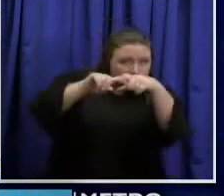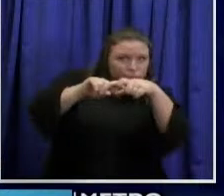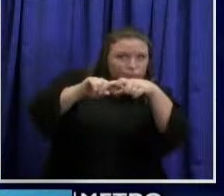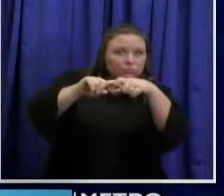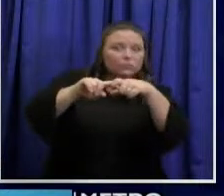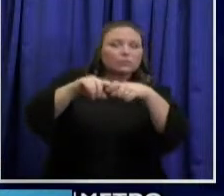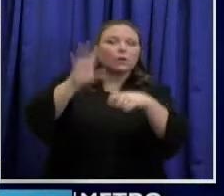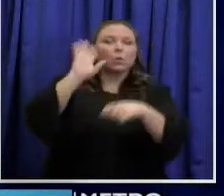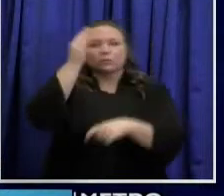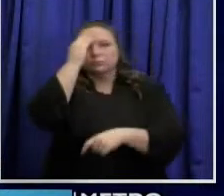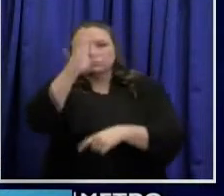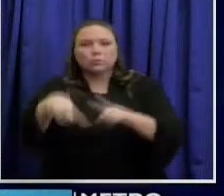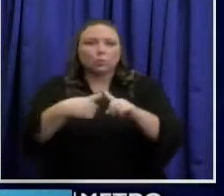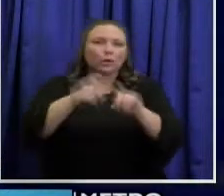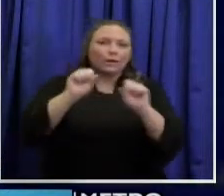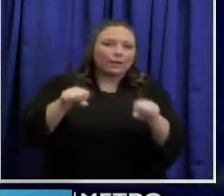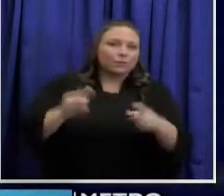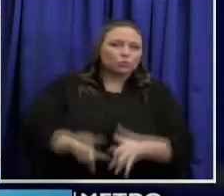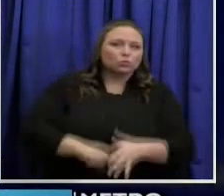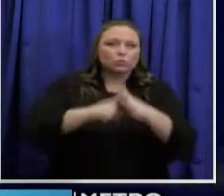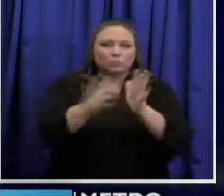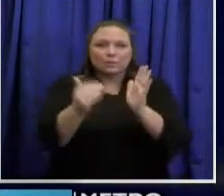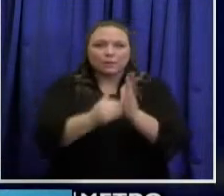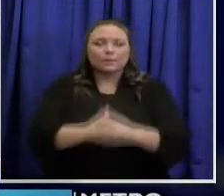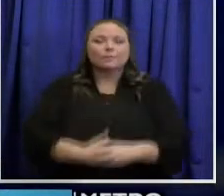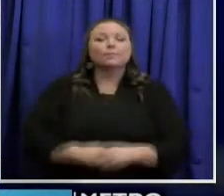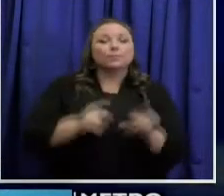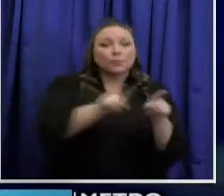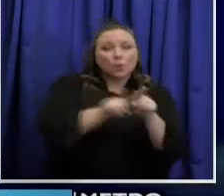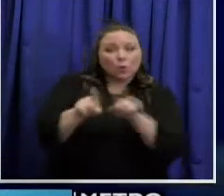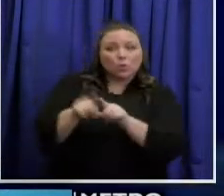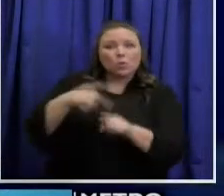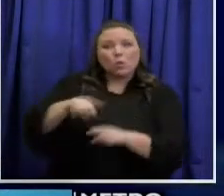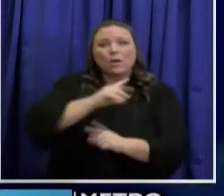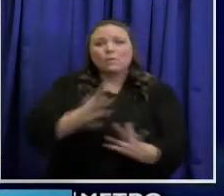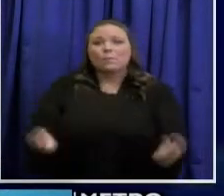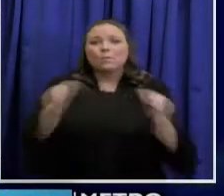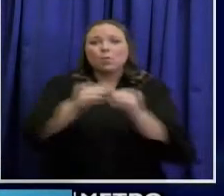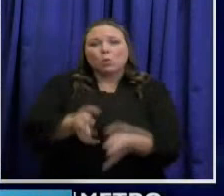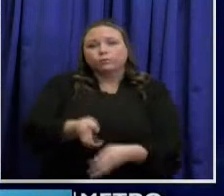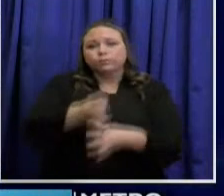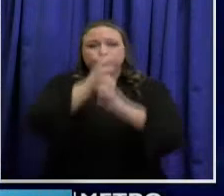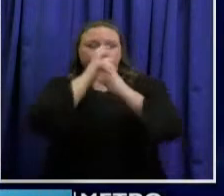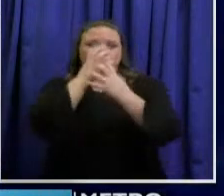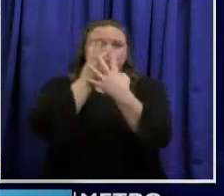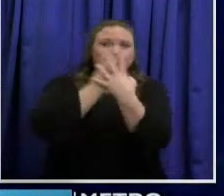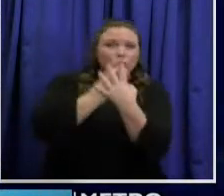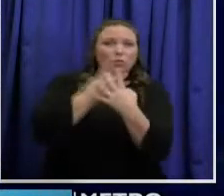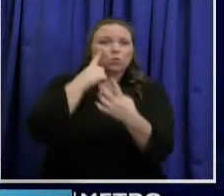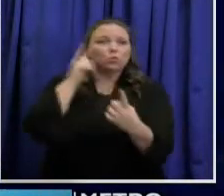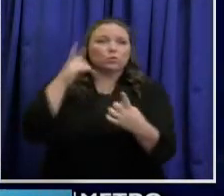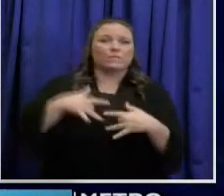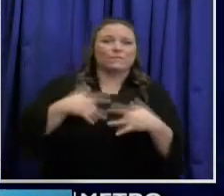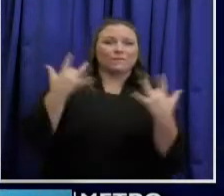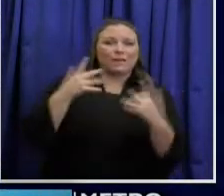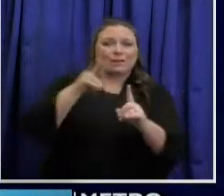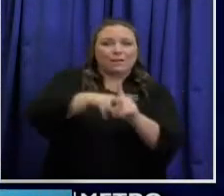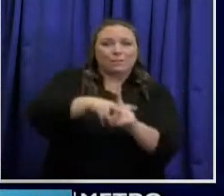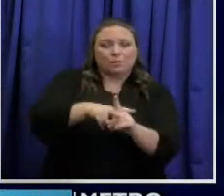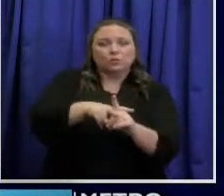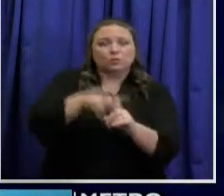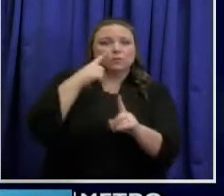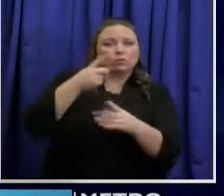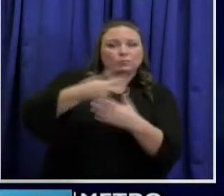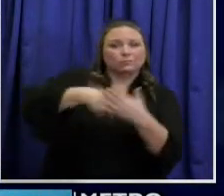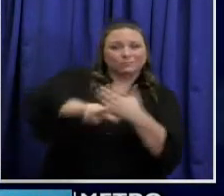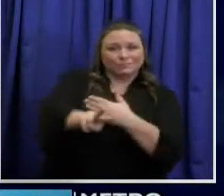further notice. And additionally, public health will apply a stricter filter to any new event application requests over the next 2